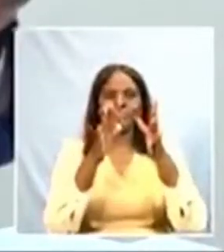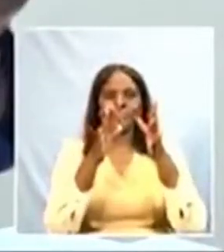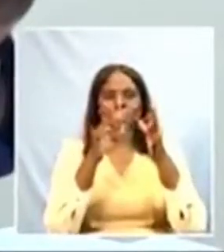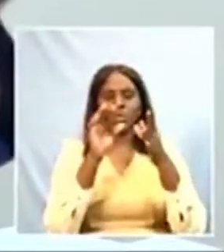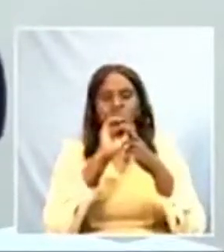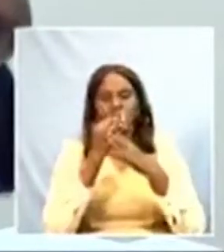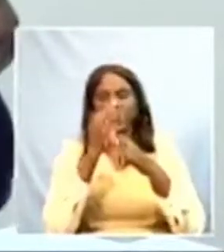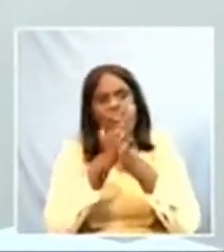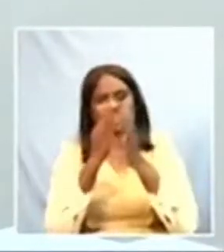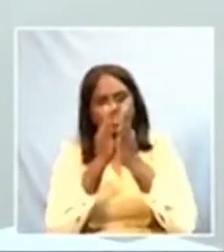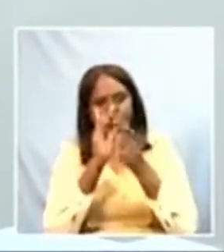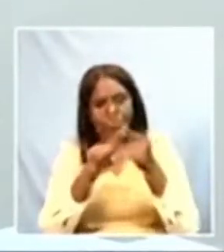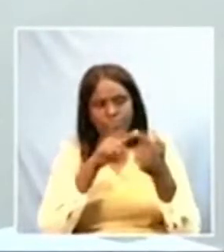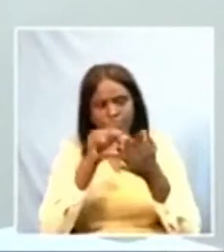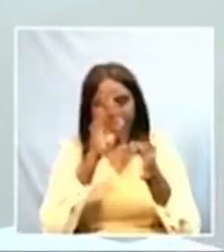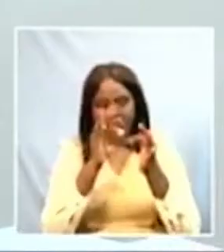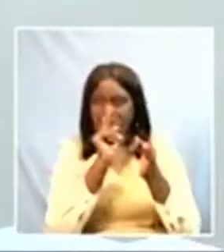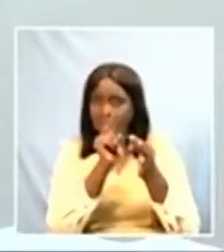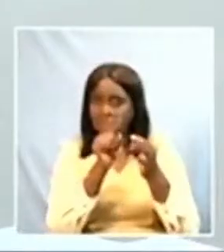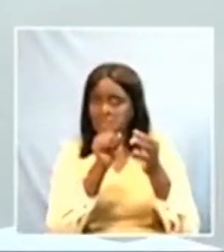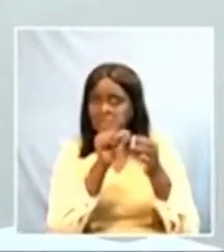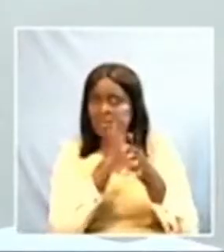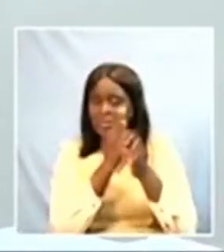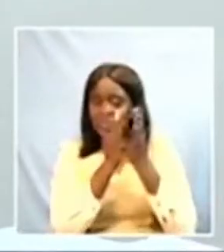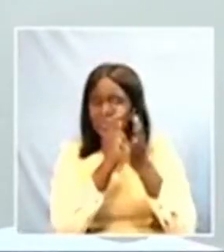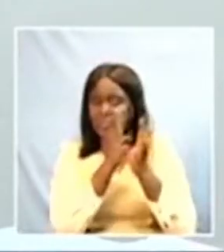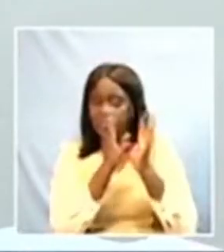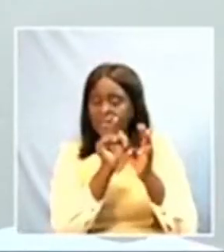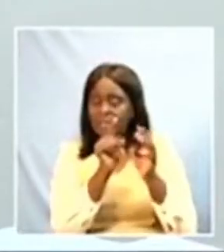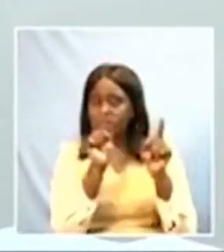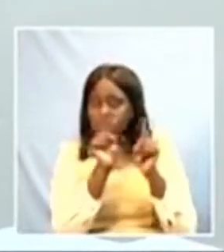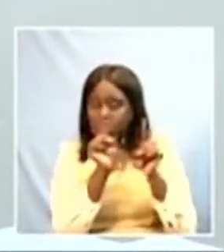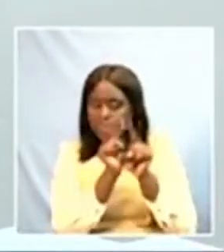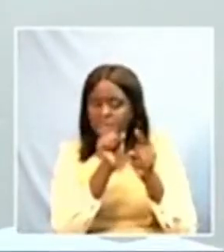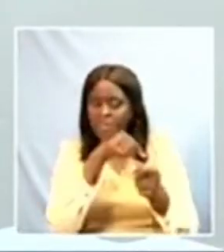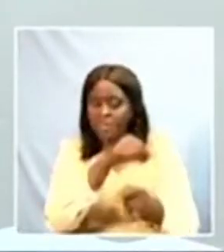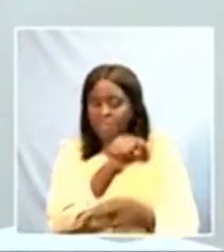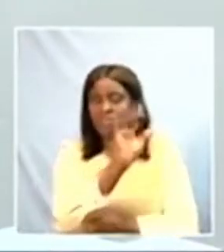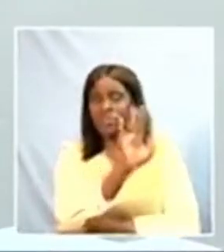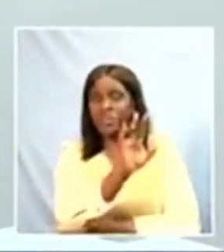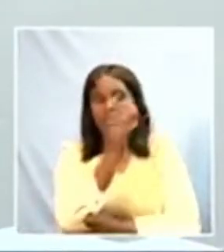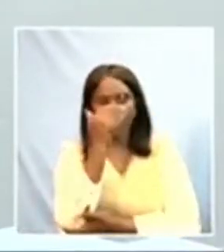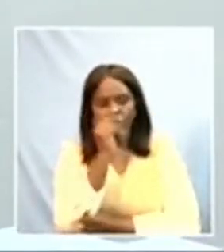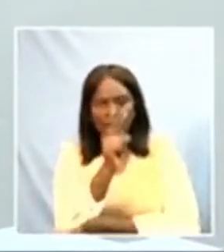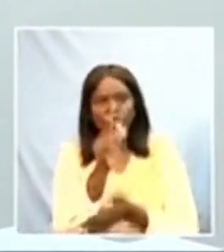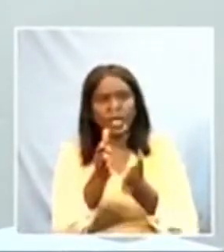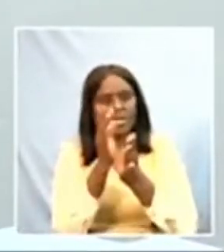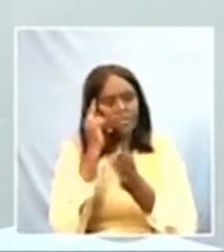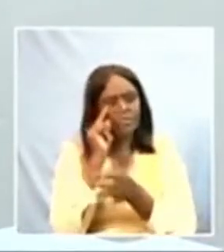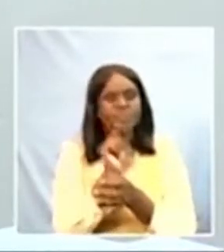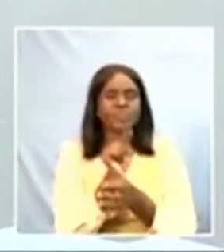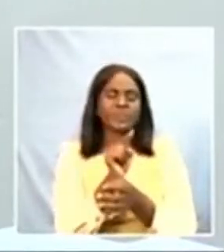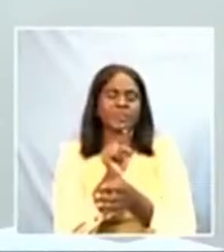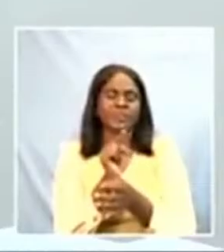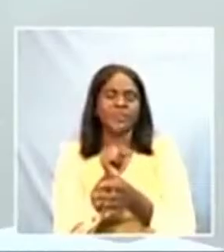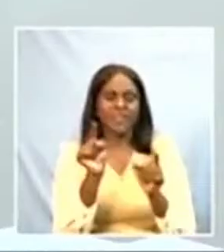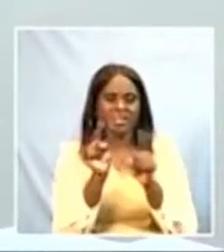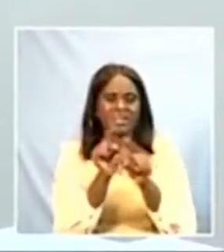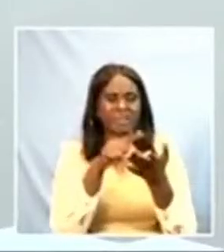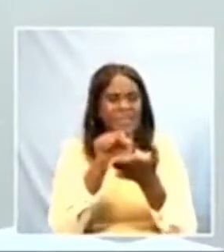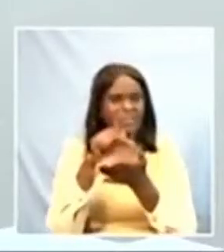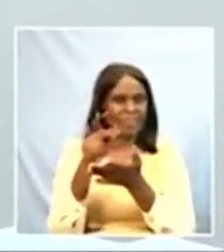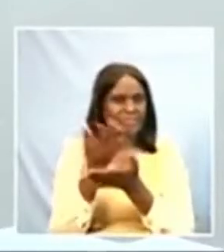a contractor to pay if that contractor, the contract is running. Why did you ask for this